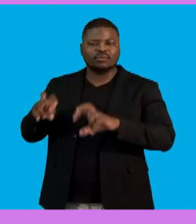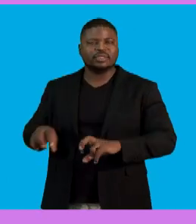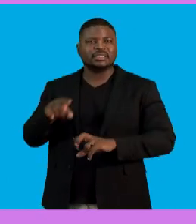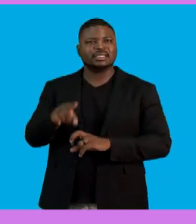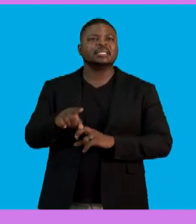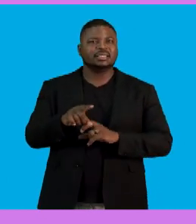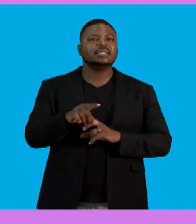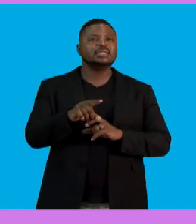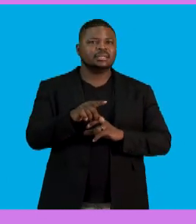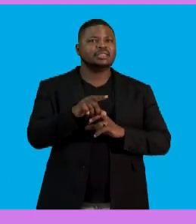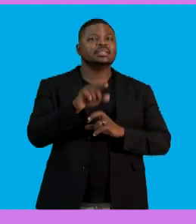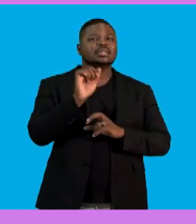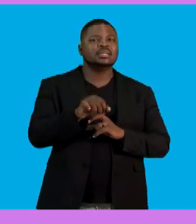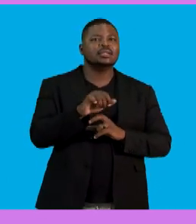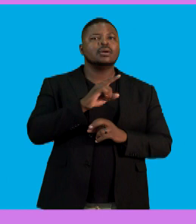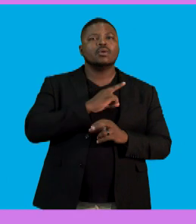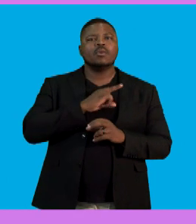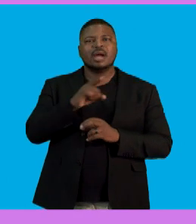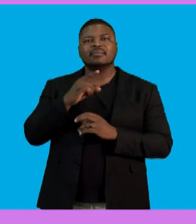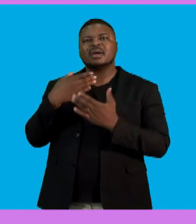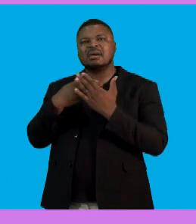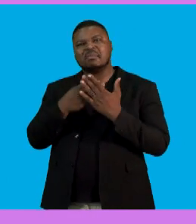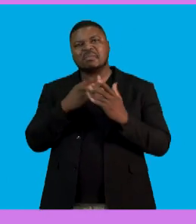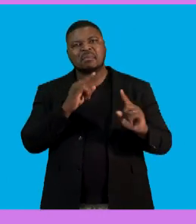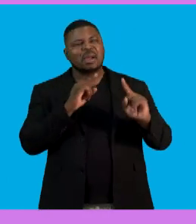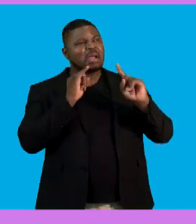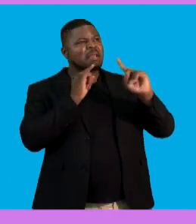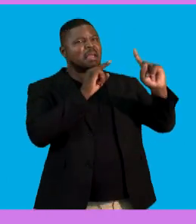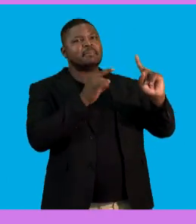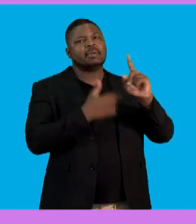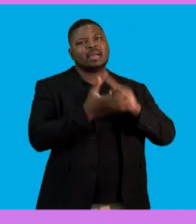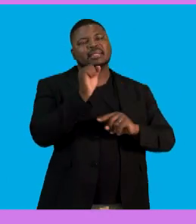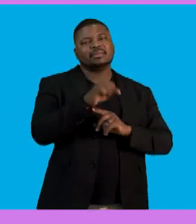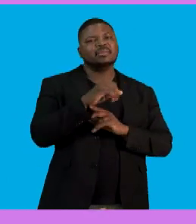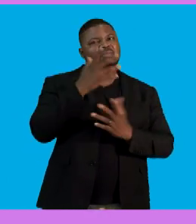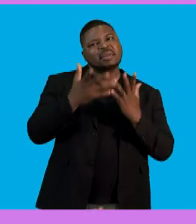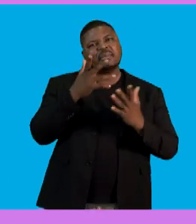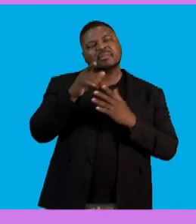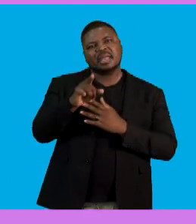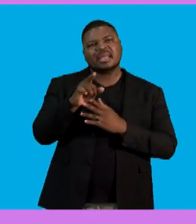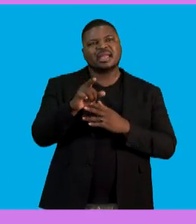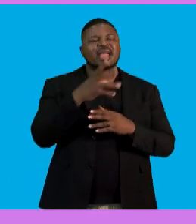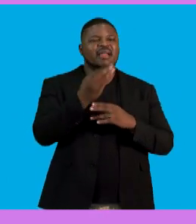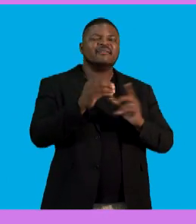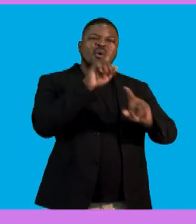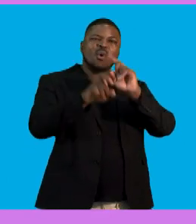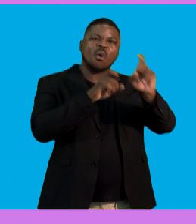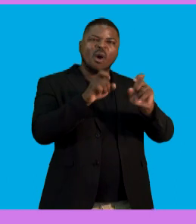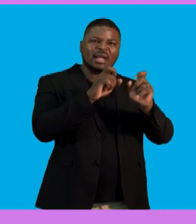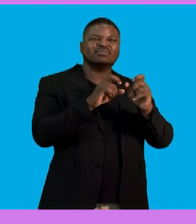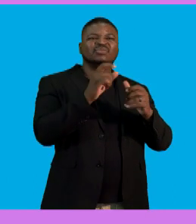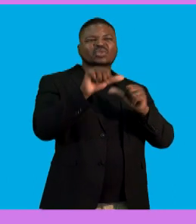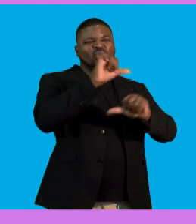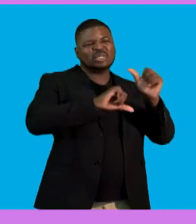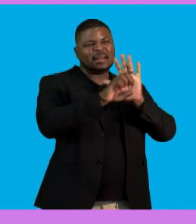an aim. What are we trying to do with this research? Could it be that we are talking about figuring out the most popular